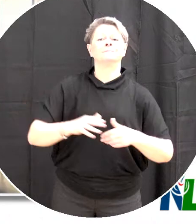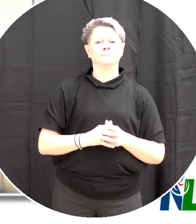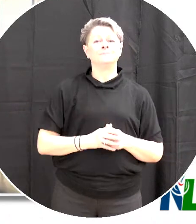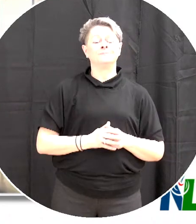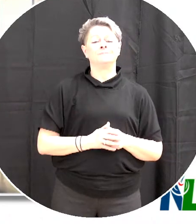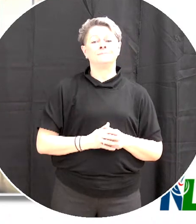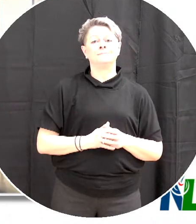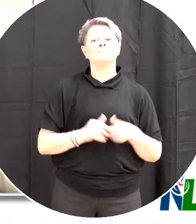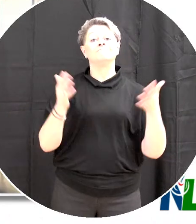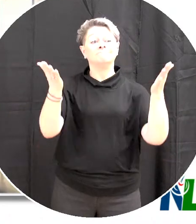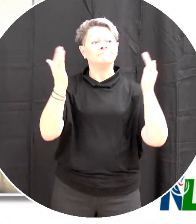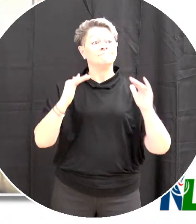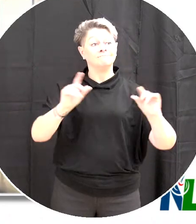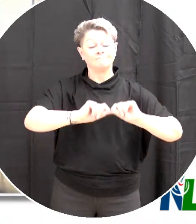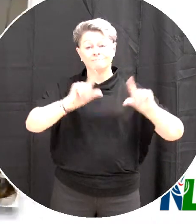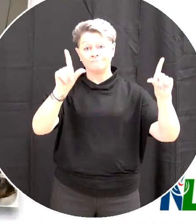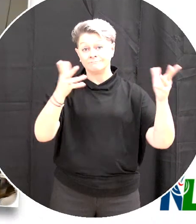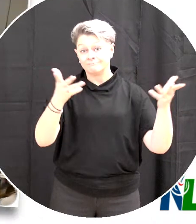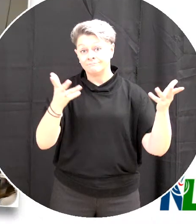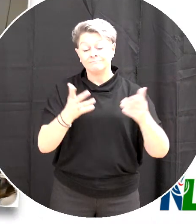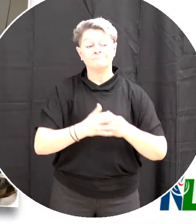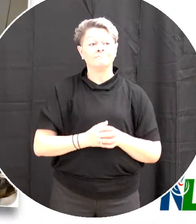And the next slide is,